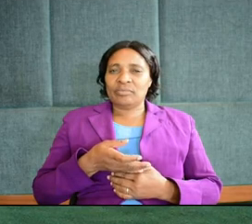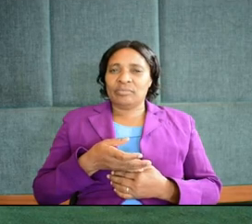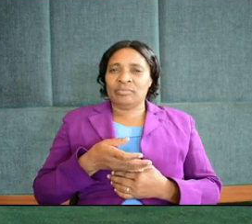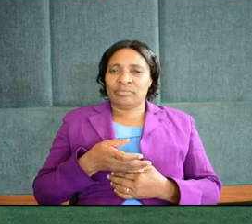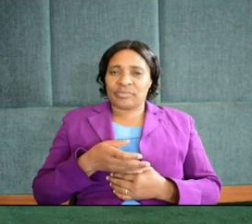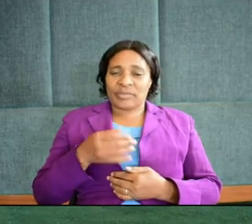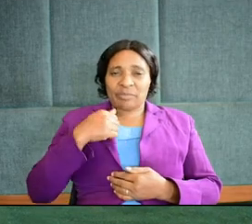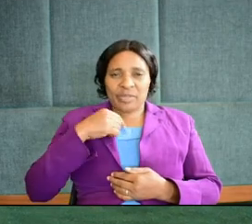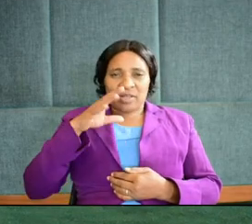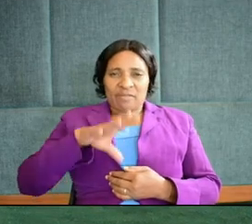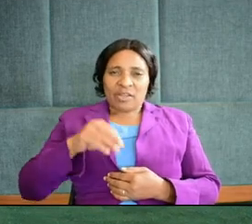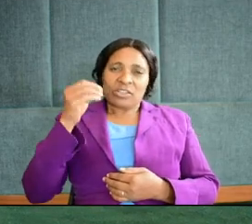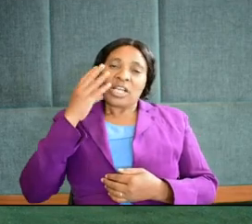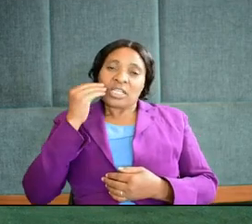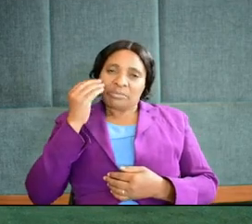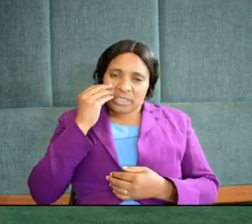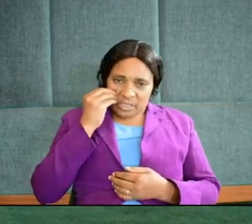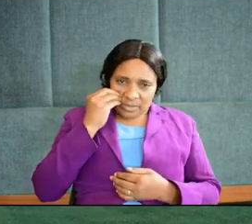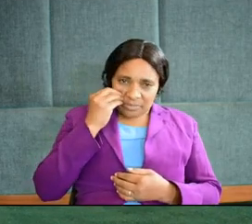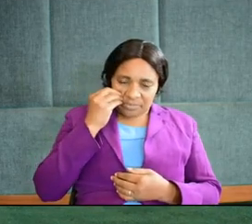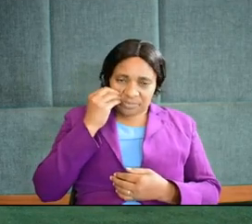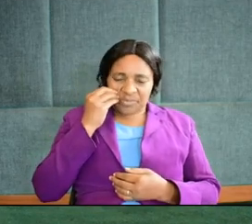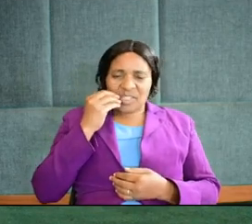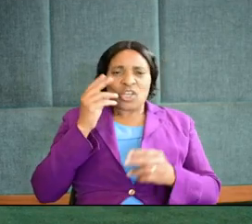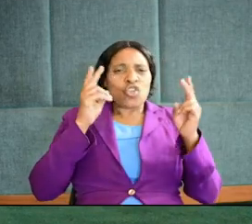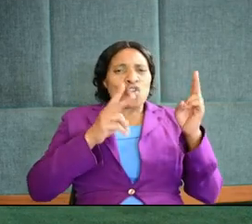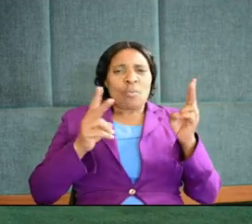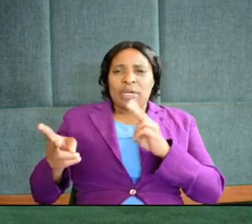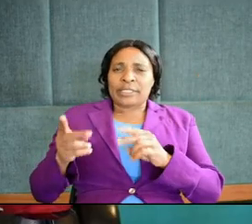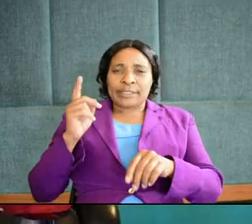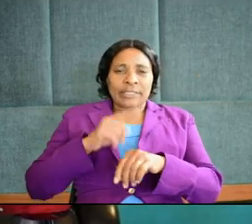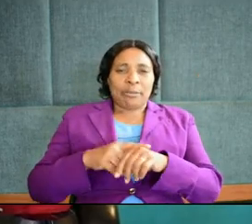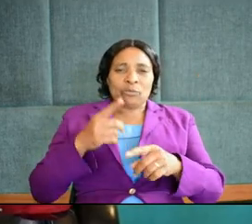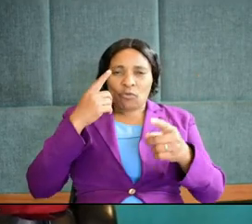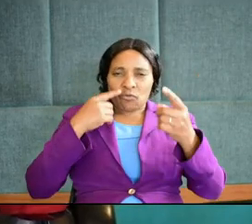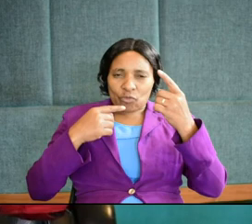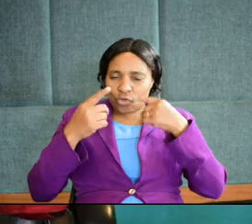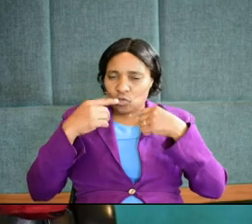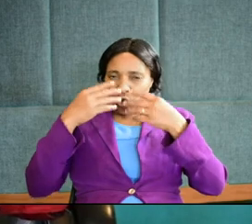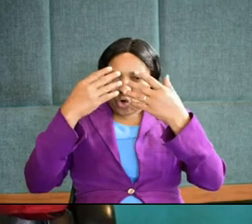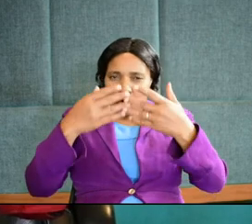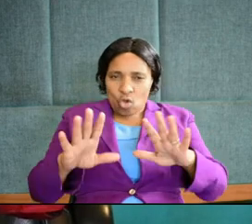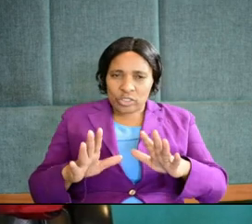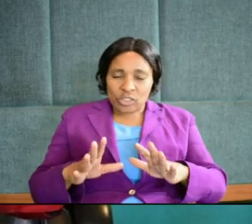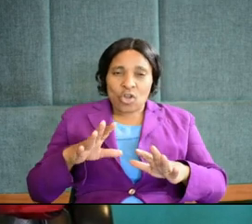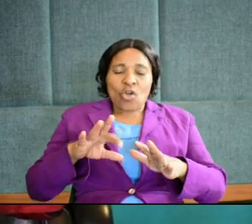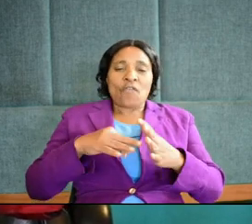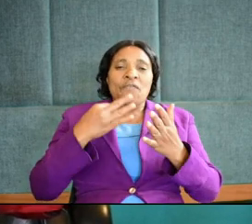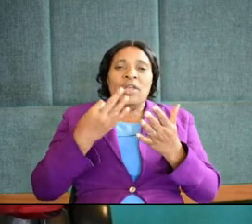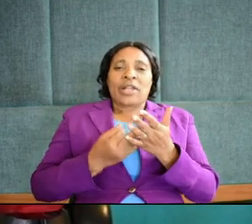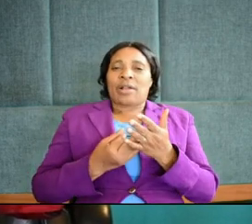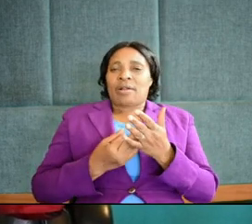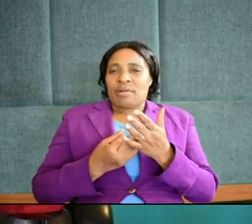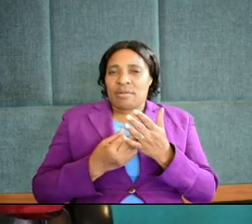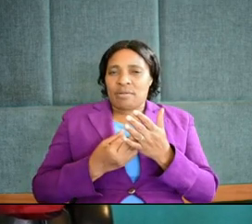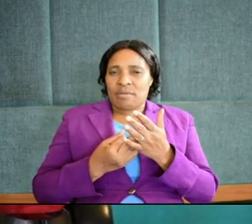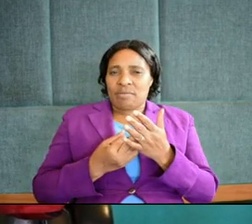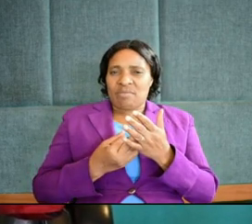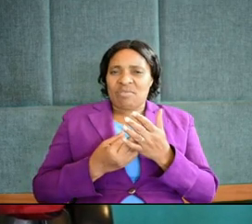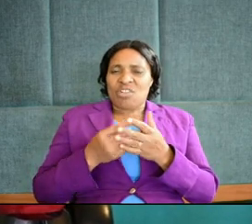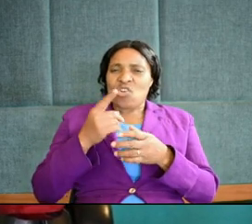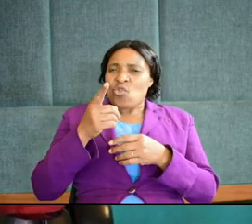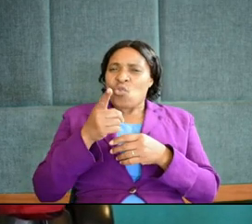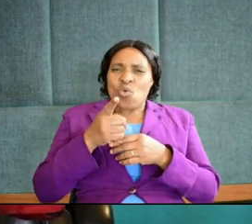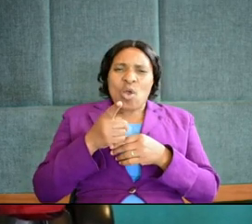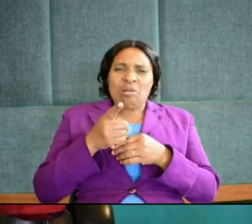I found in experience that usually in times of grief or loss or failure, you are